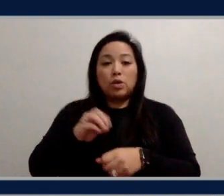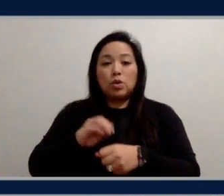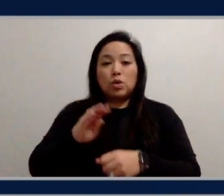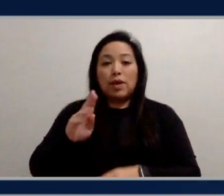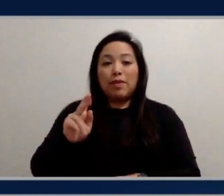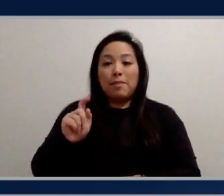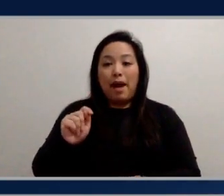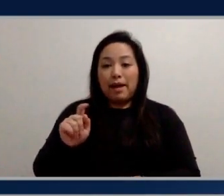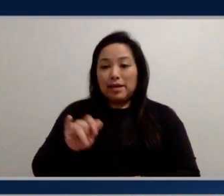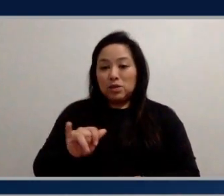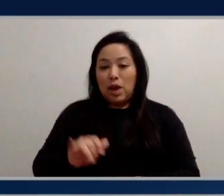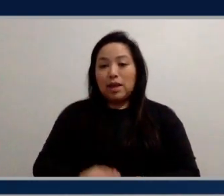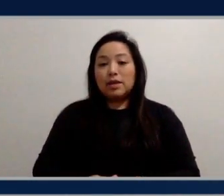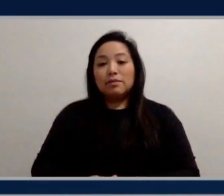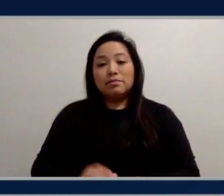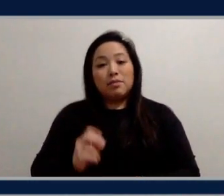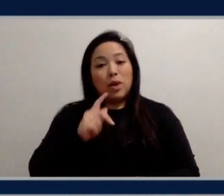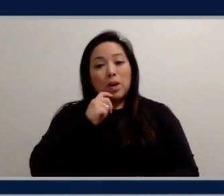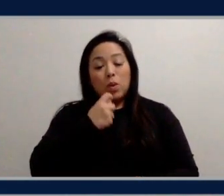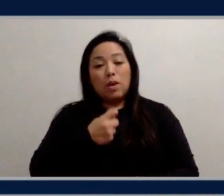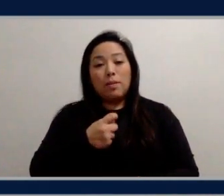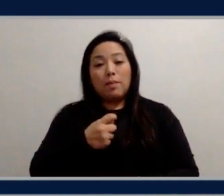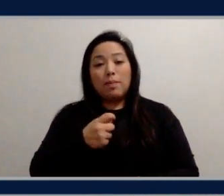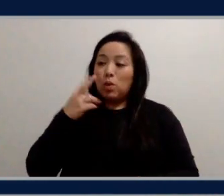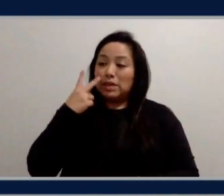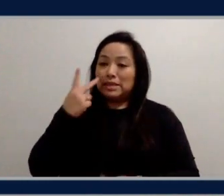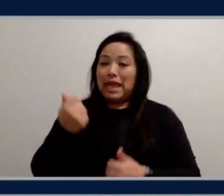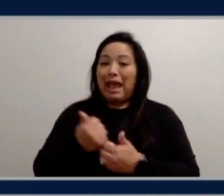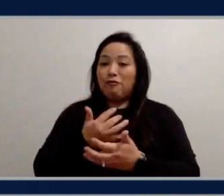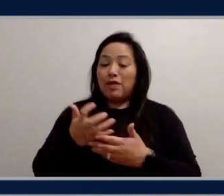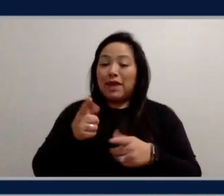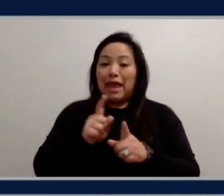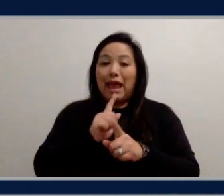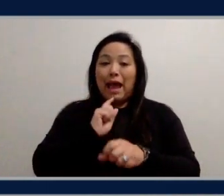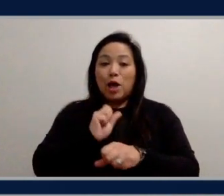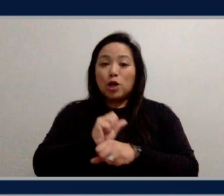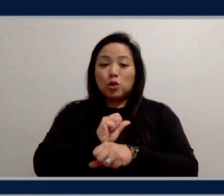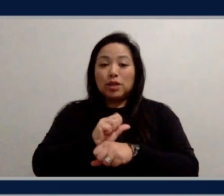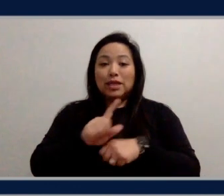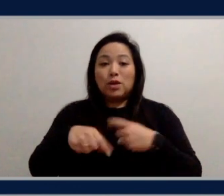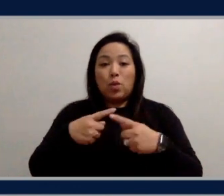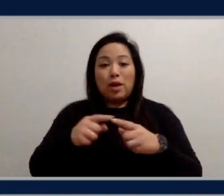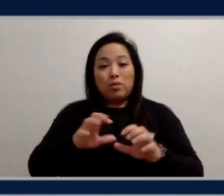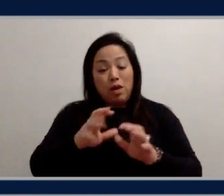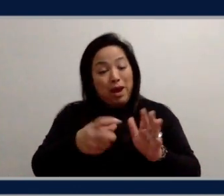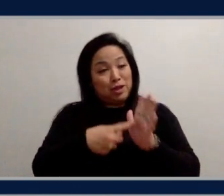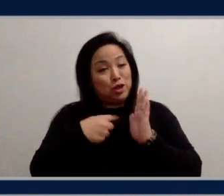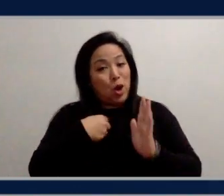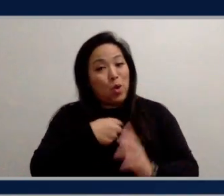as well. Yeah. Okay. And helpful. Yeah. And we'll see it actually on one of the tables as we go forward. All right, sure. Okay, let's get going.